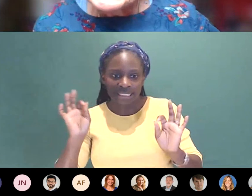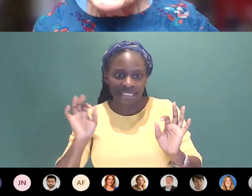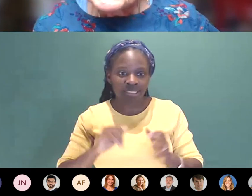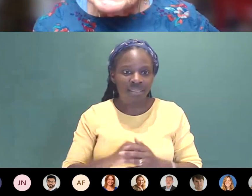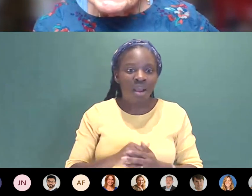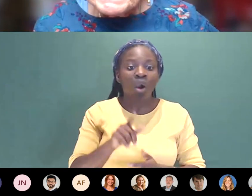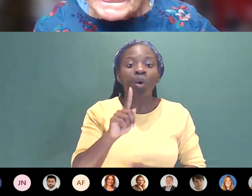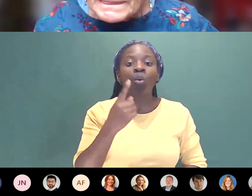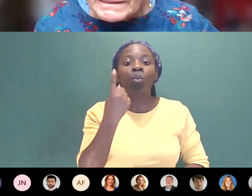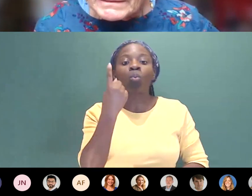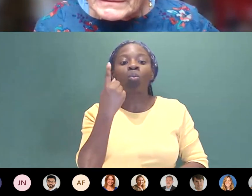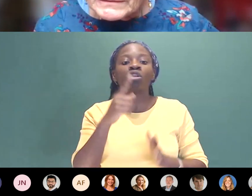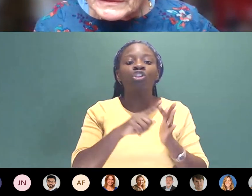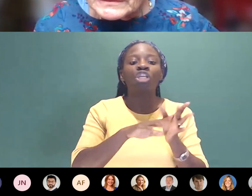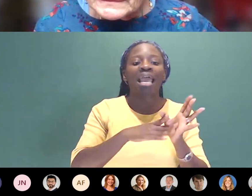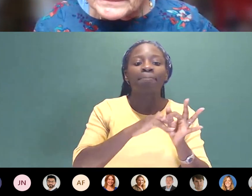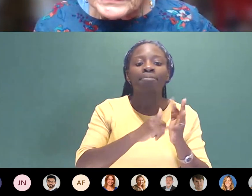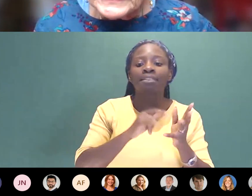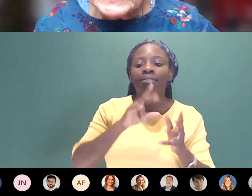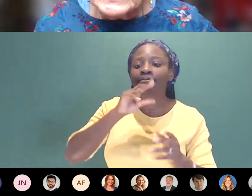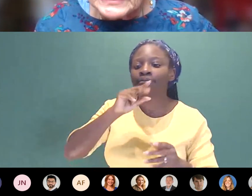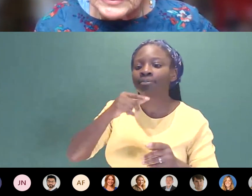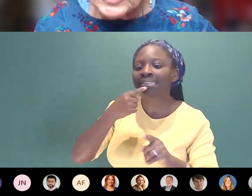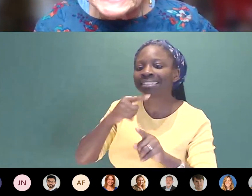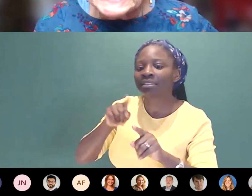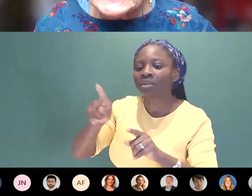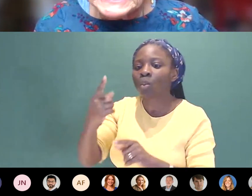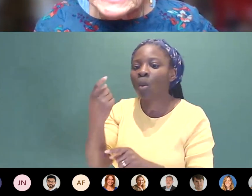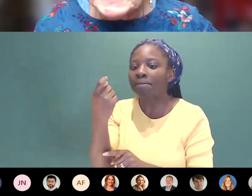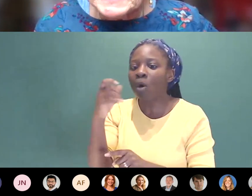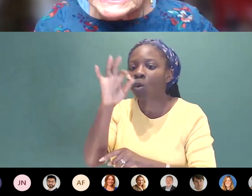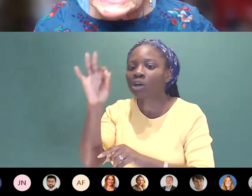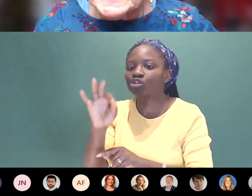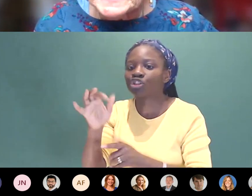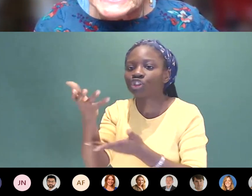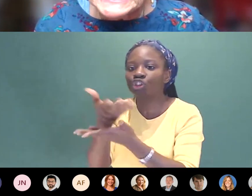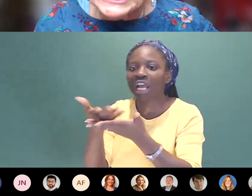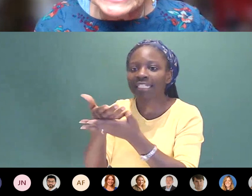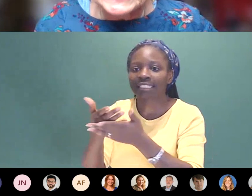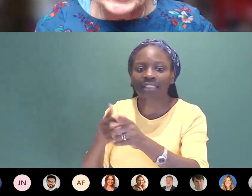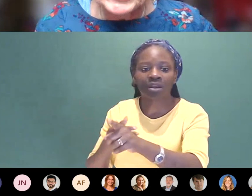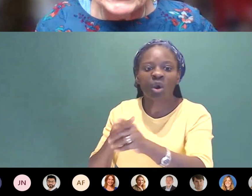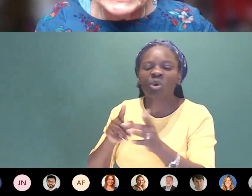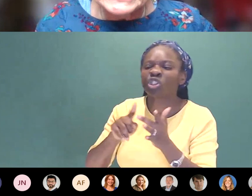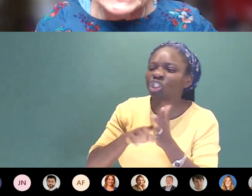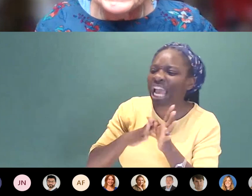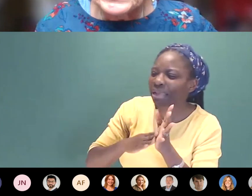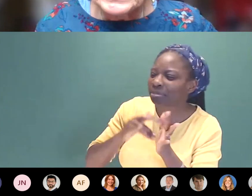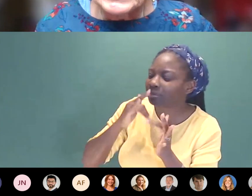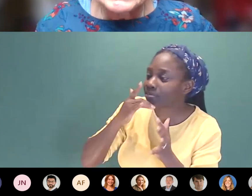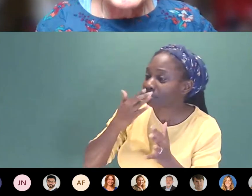one question in the chat. If you could have. Oh, please speak it out loud. That would be great.